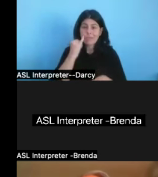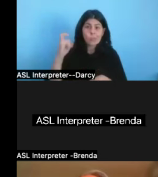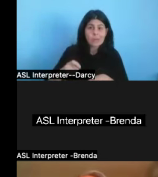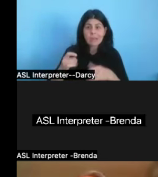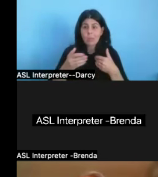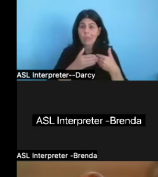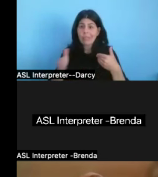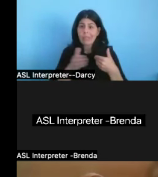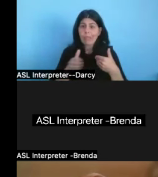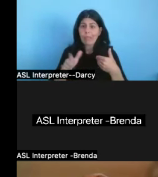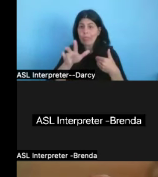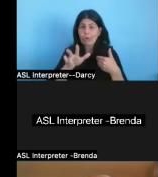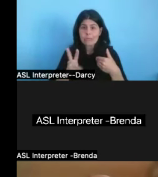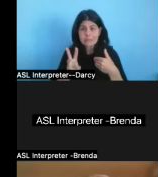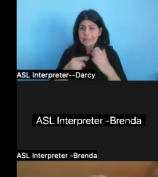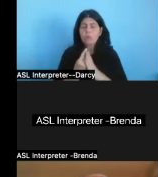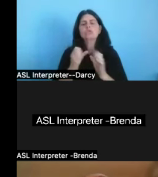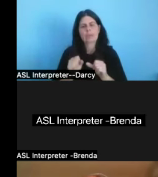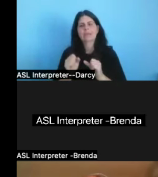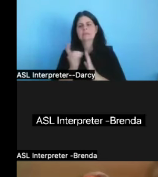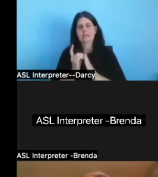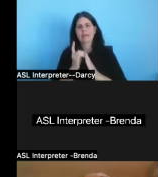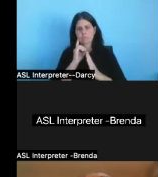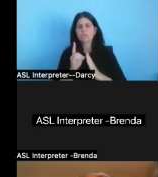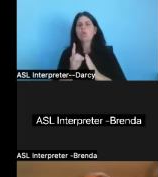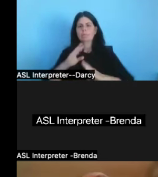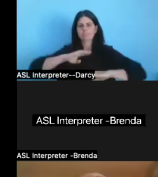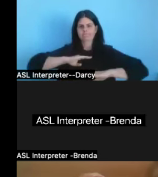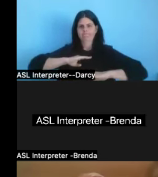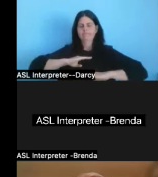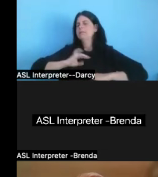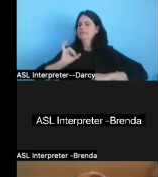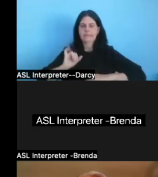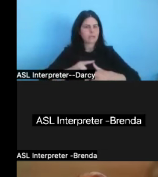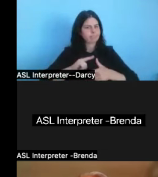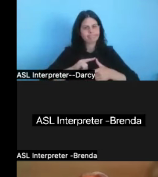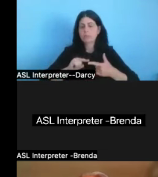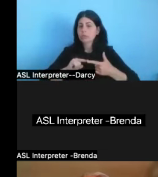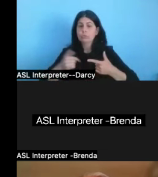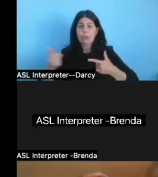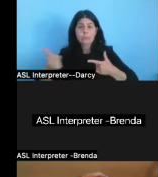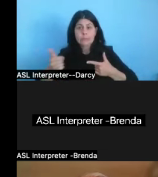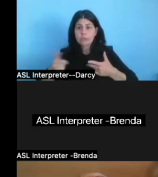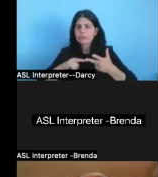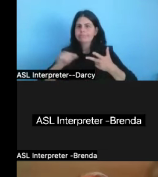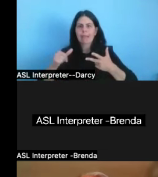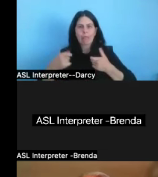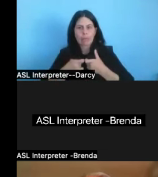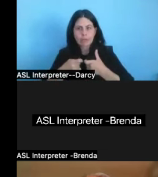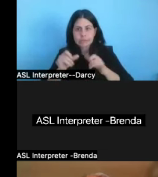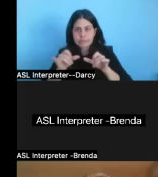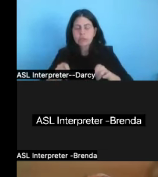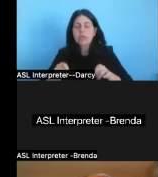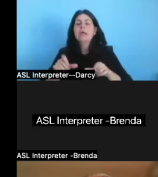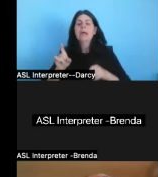your electric power system to do so. And for transportation and all the other infrastructure systems accordingly. And they should link up, as I